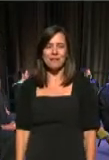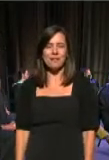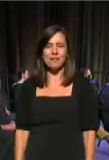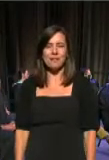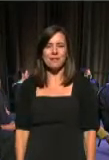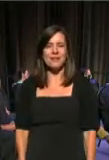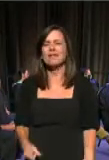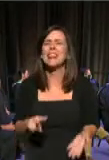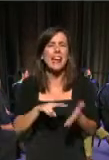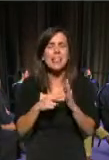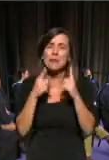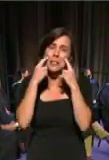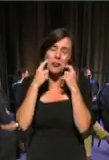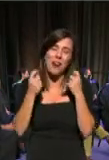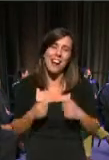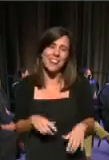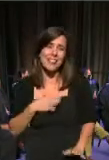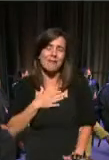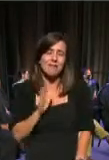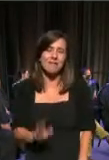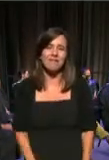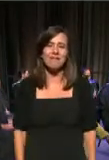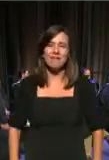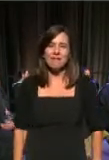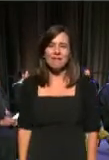I didn't mean to cry.